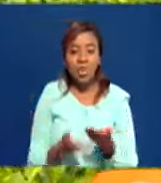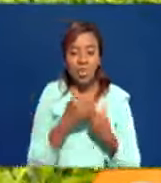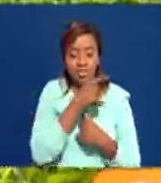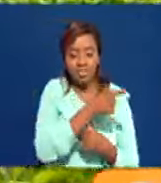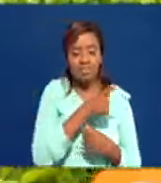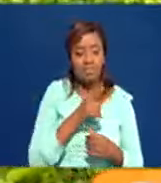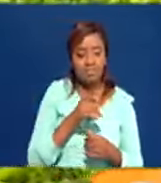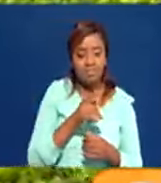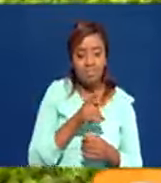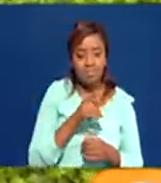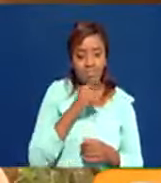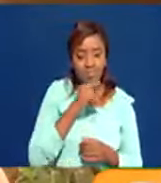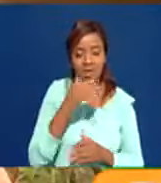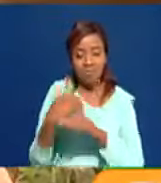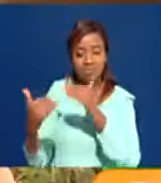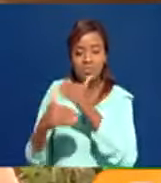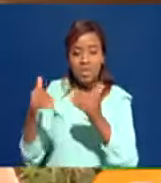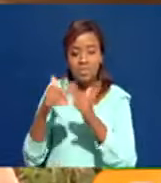independence struggle veteran.